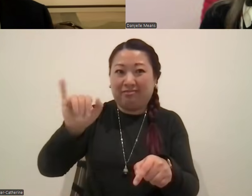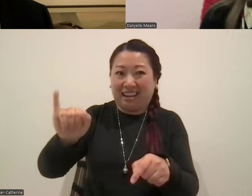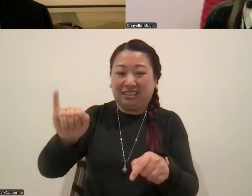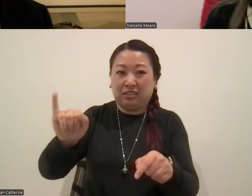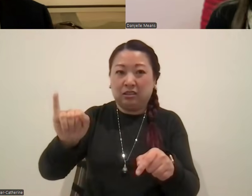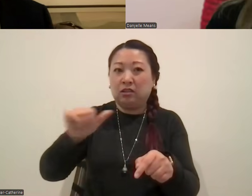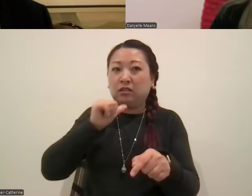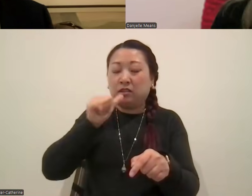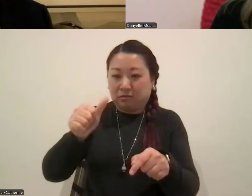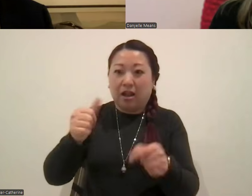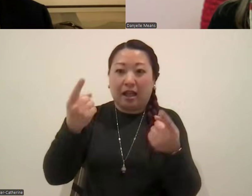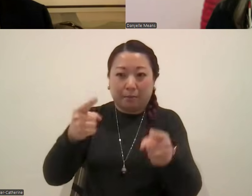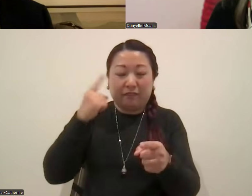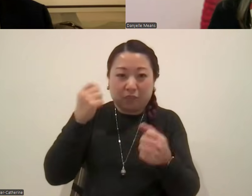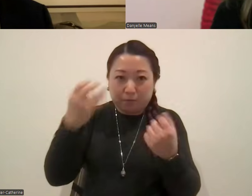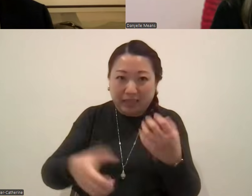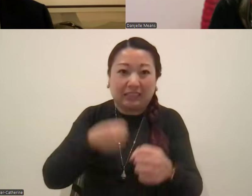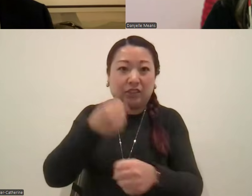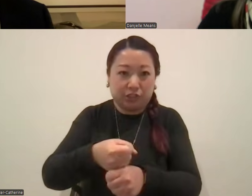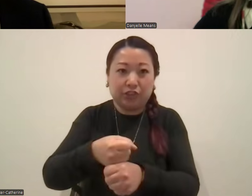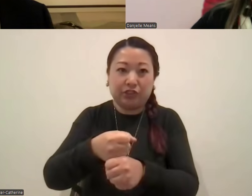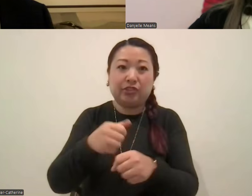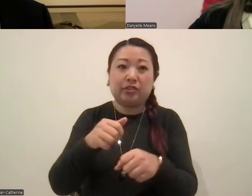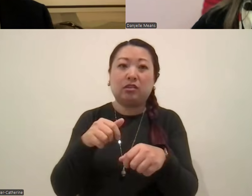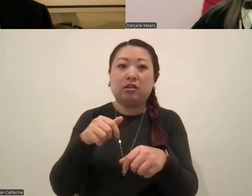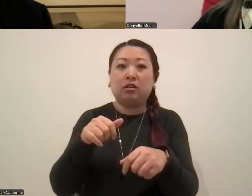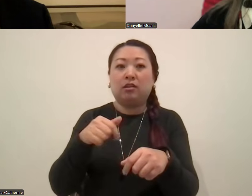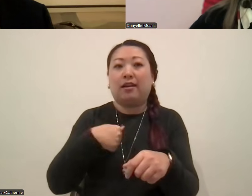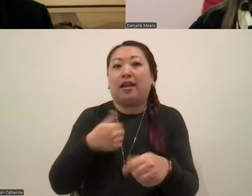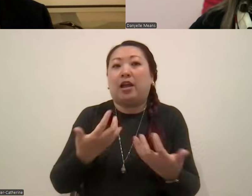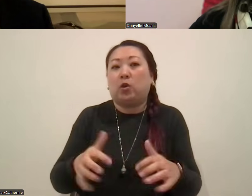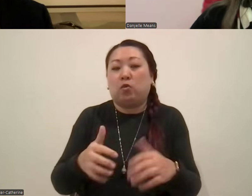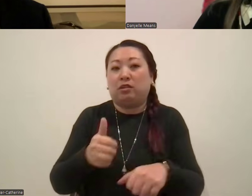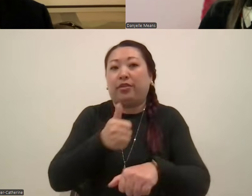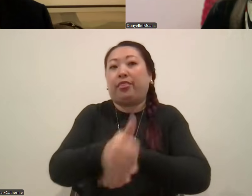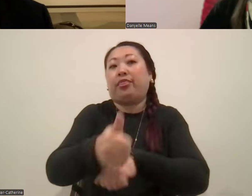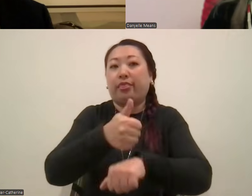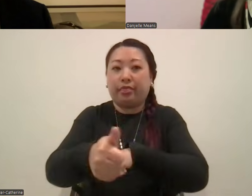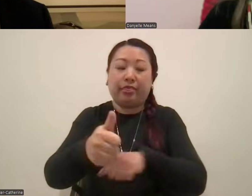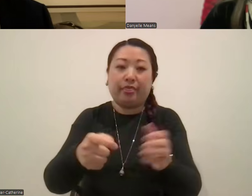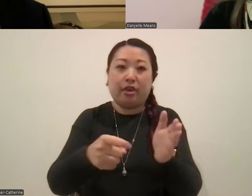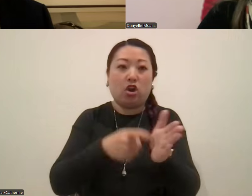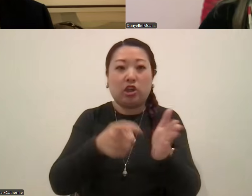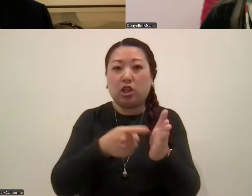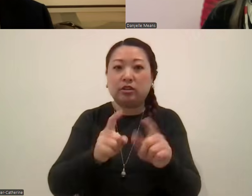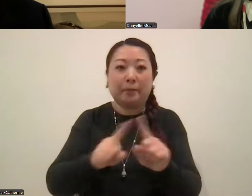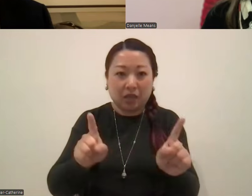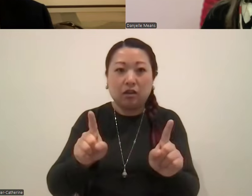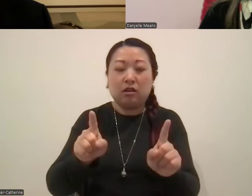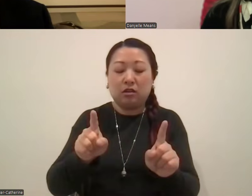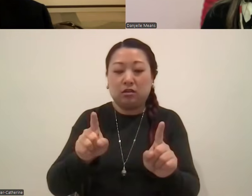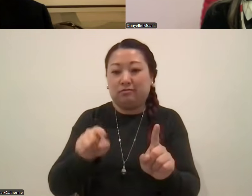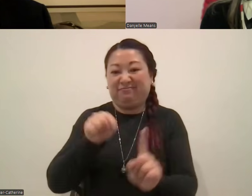archaeology. It isn't. This is the situation that we're in, and we need to move forward